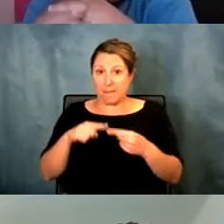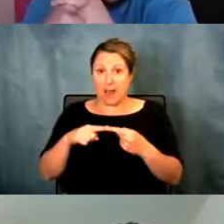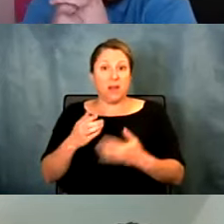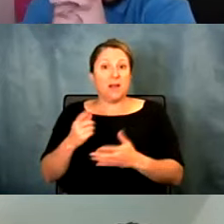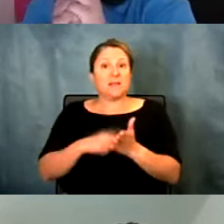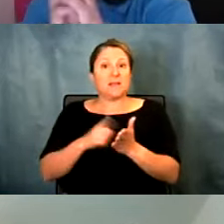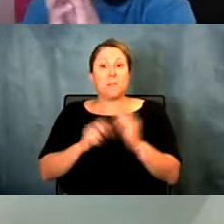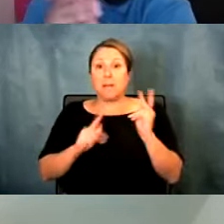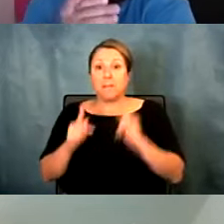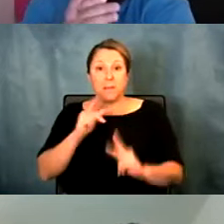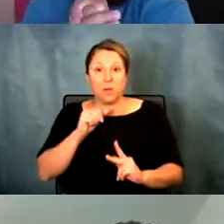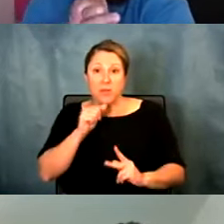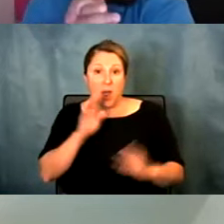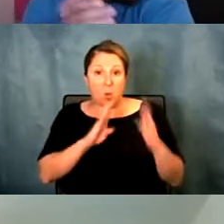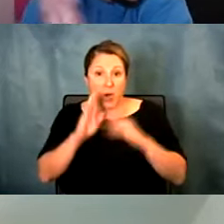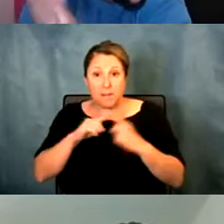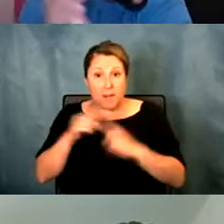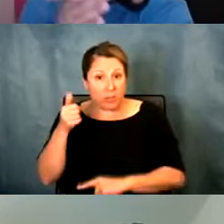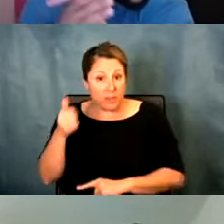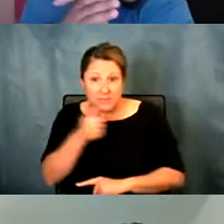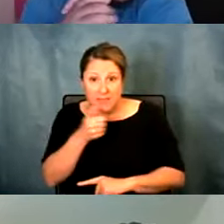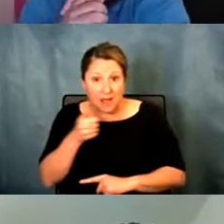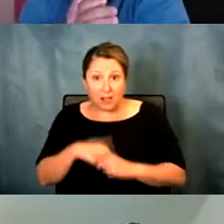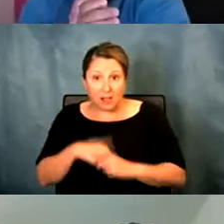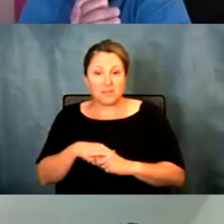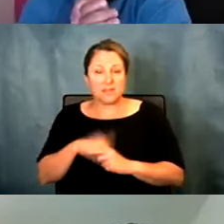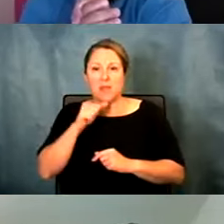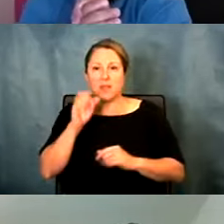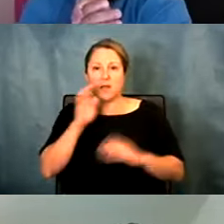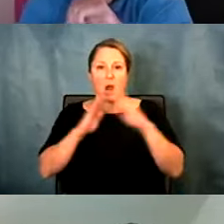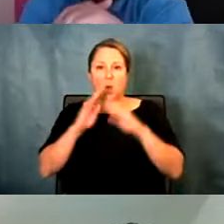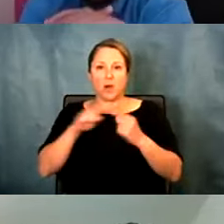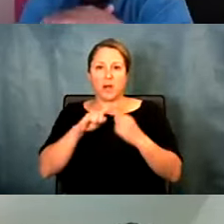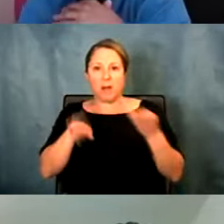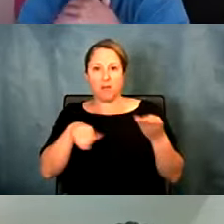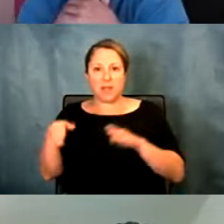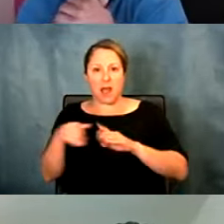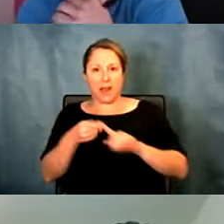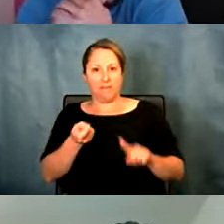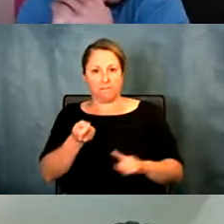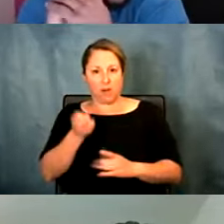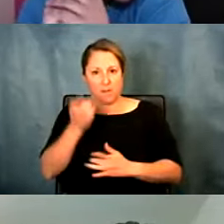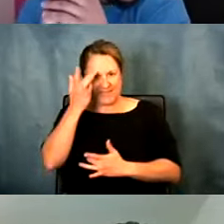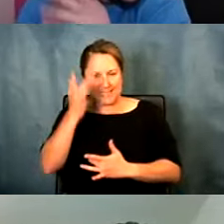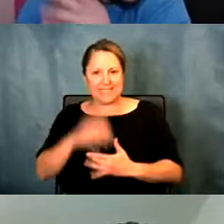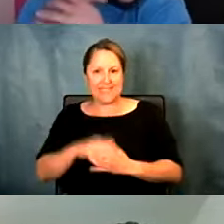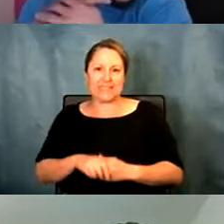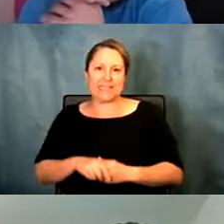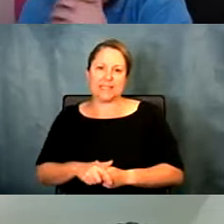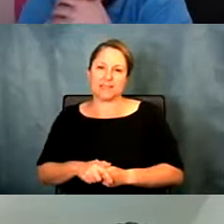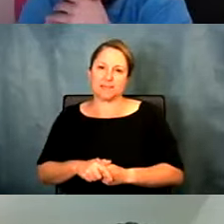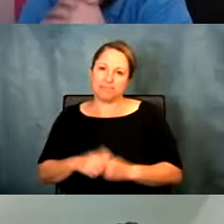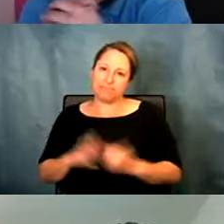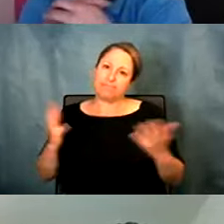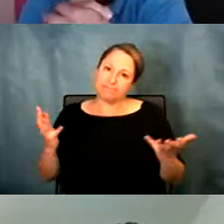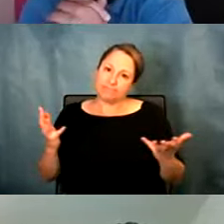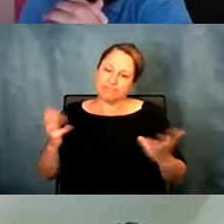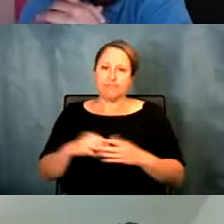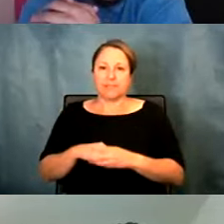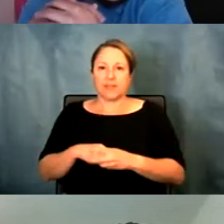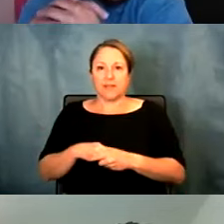illness. There are some patients who are not worried about dying from the disease. And even though that's rarer, that is